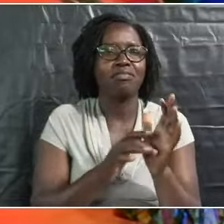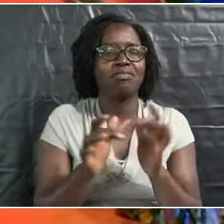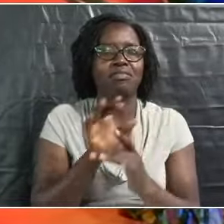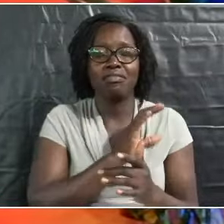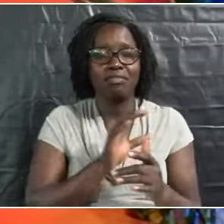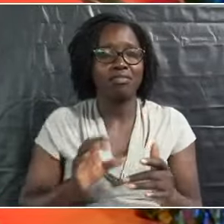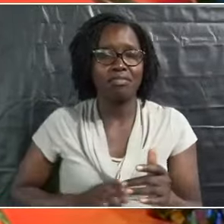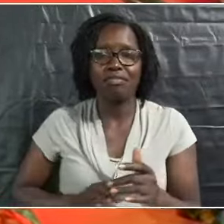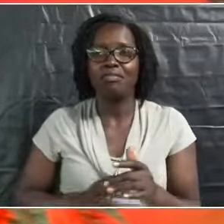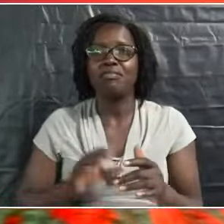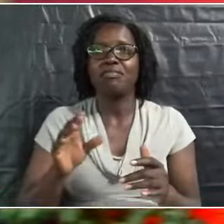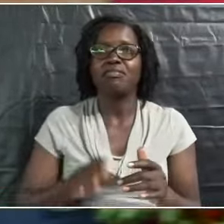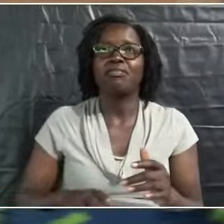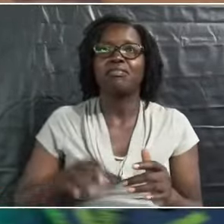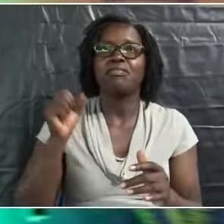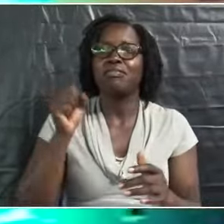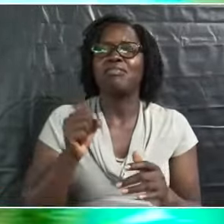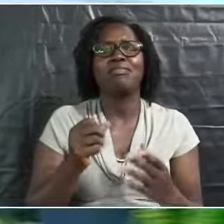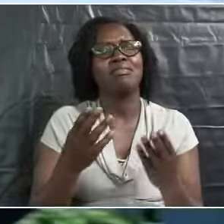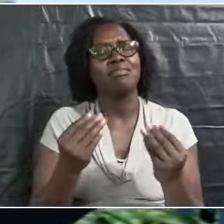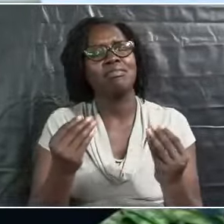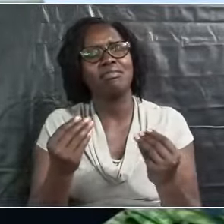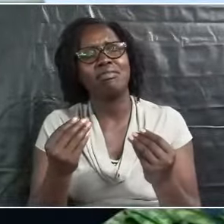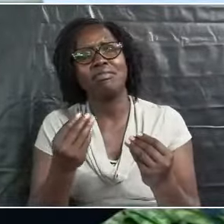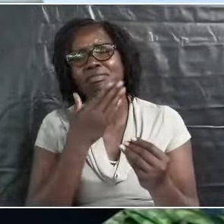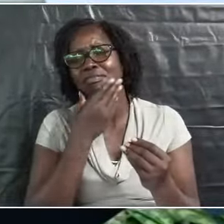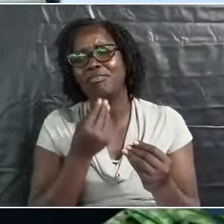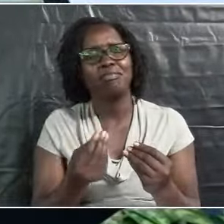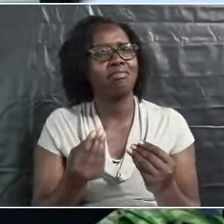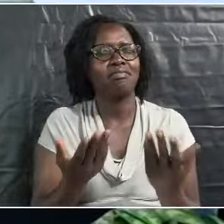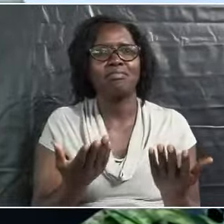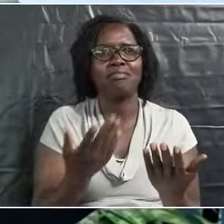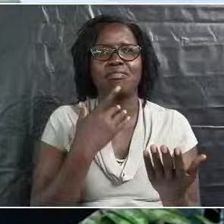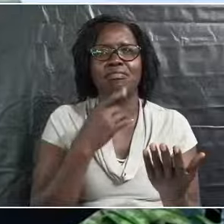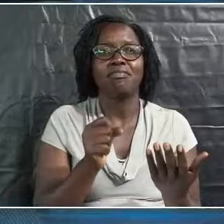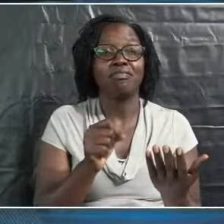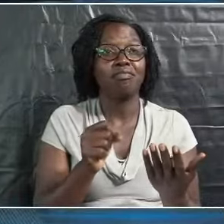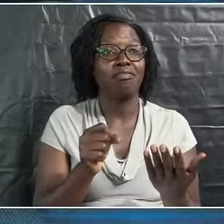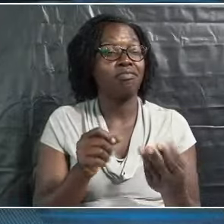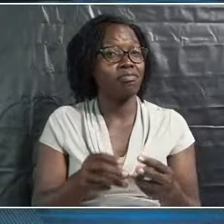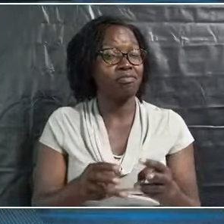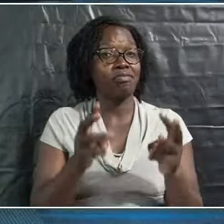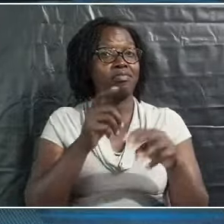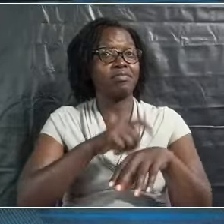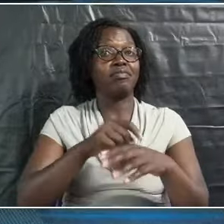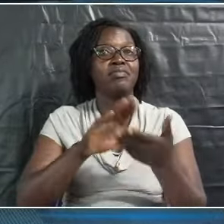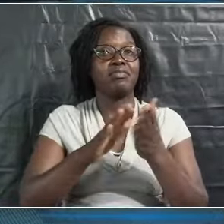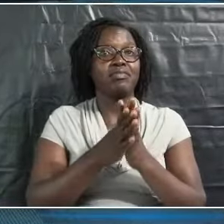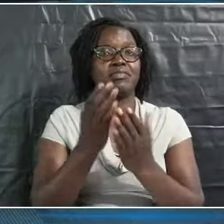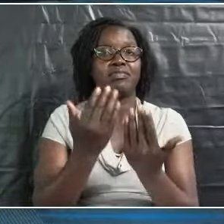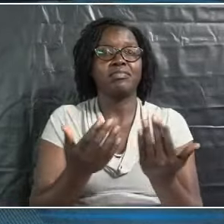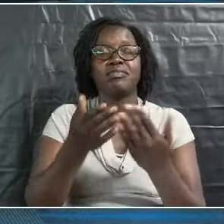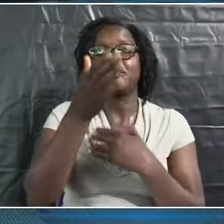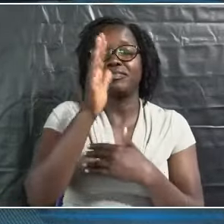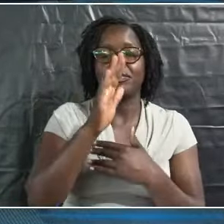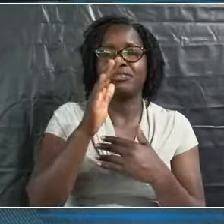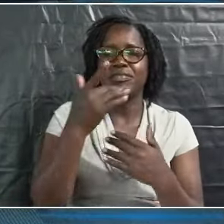he was the humble man of Galilee. So when you become a child of God, you